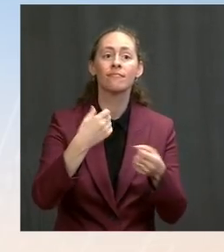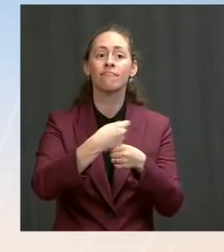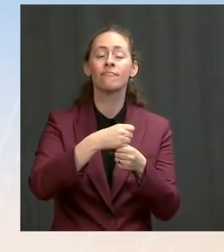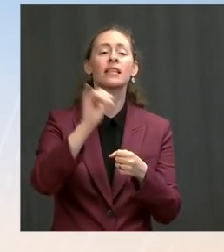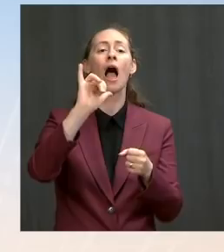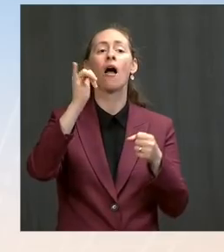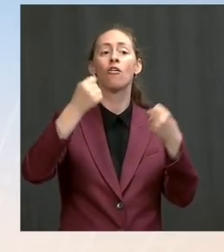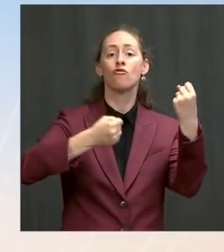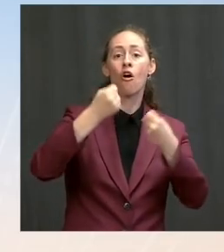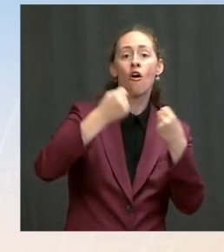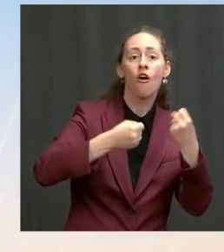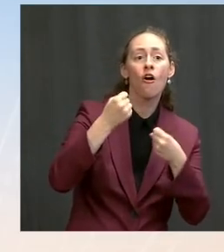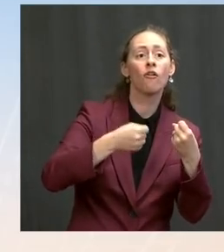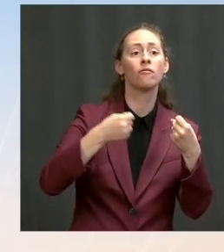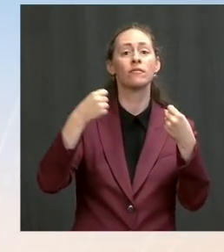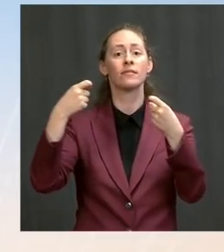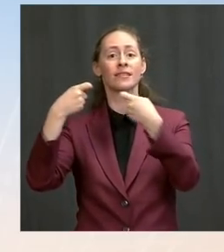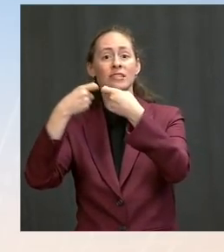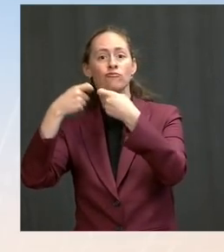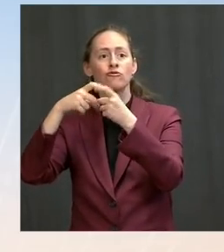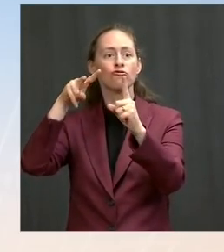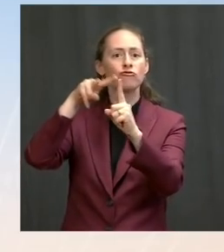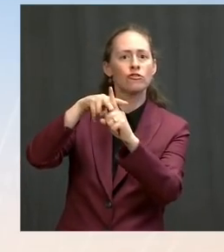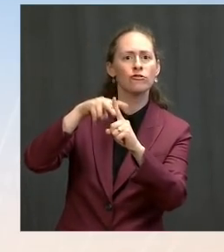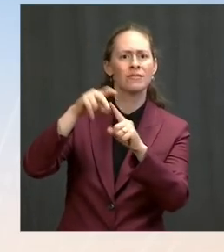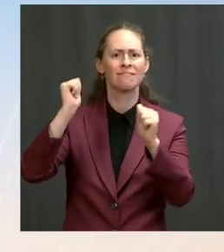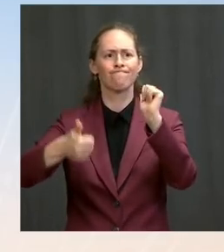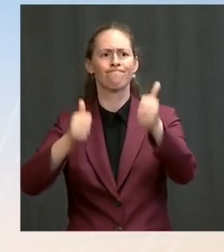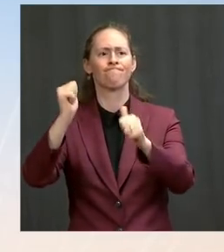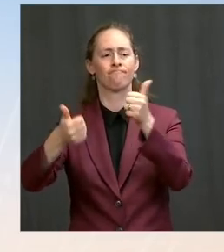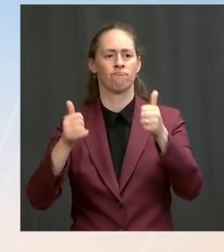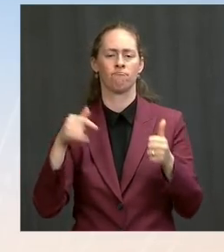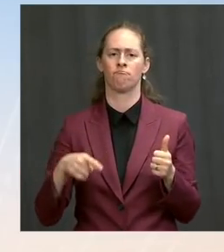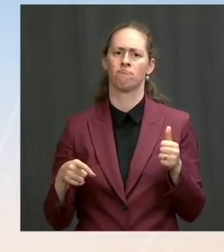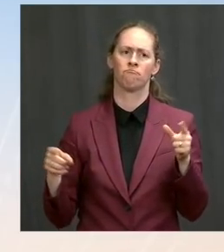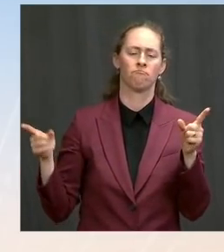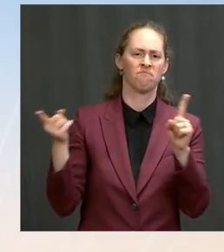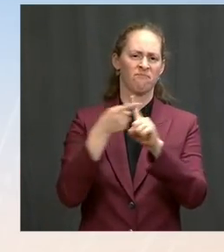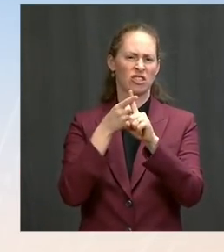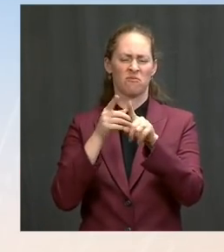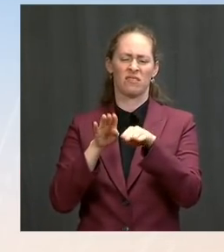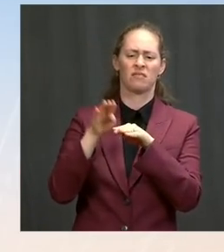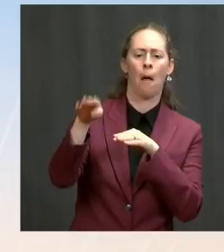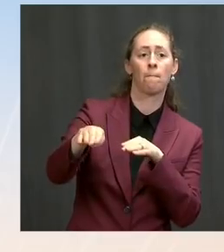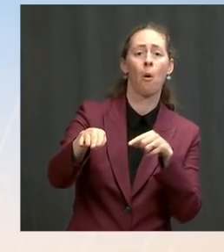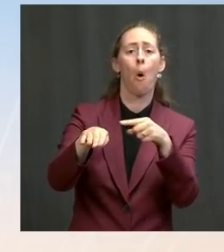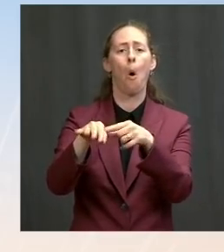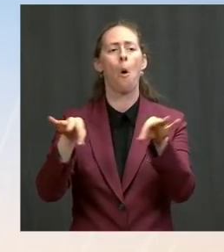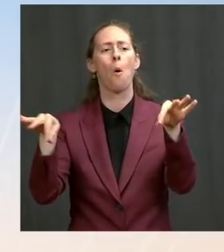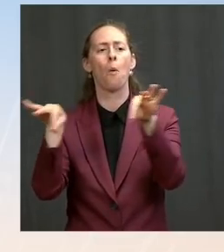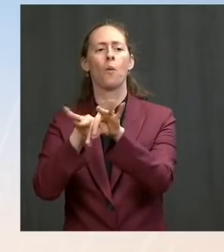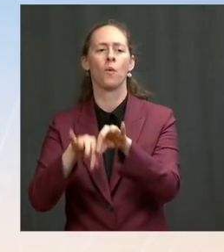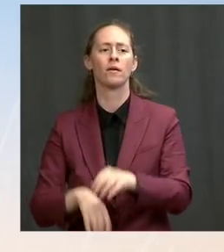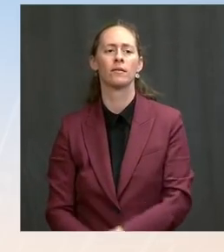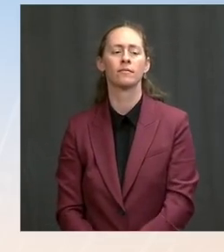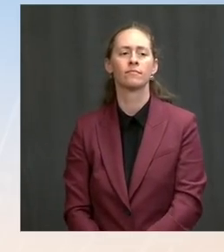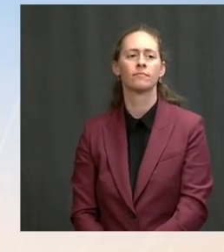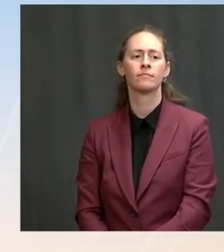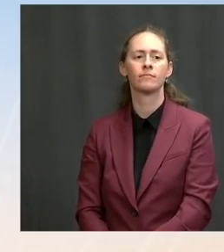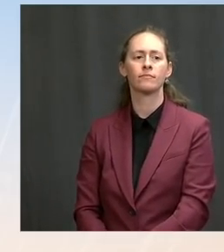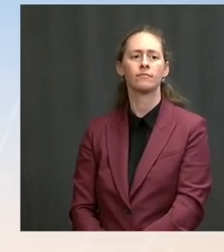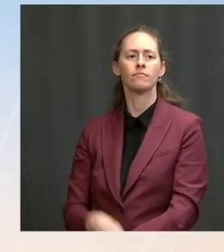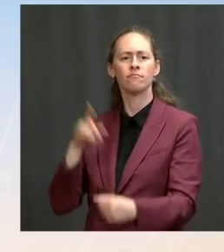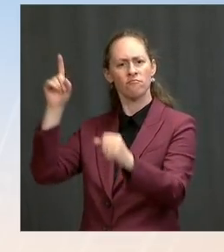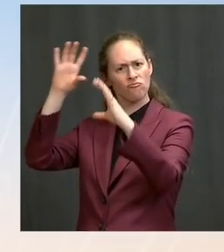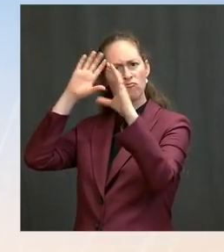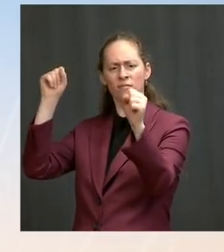this country, what I would say is a first critical step. But the president is holding tight to his vision, and the president